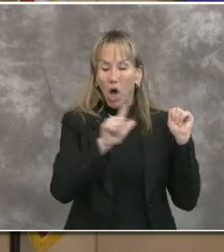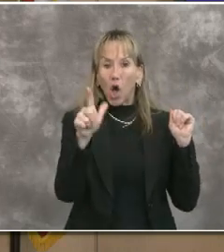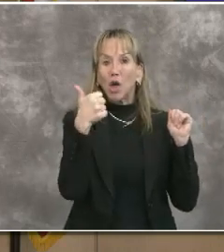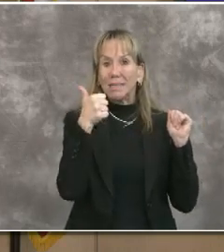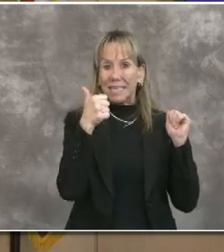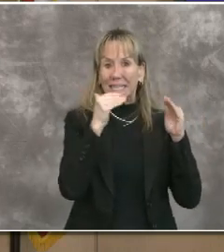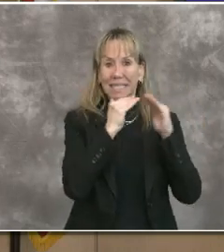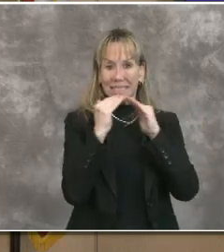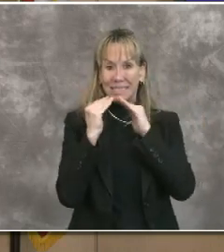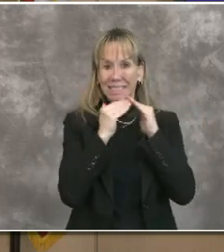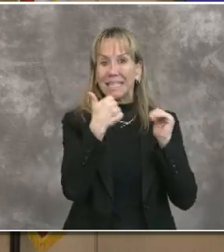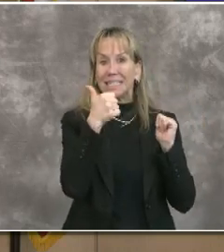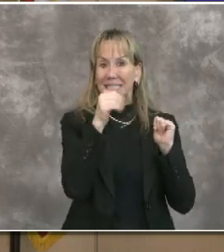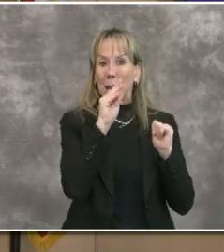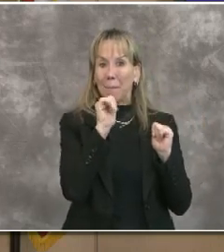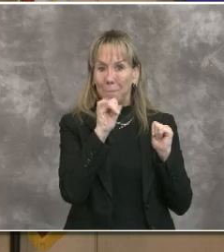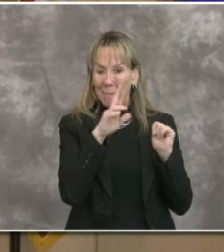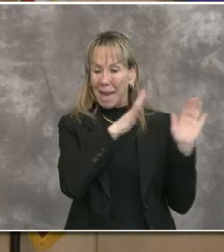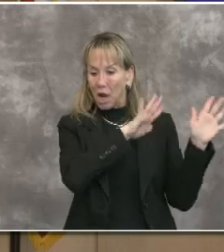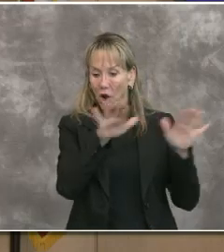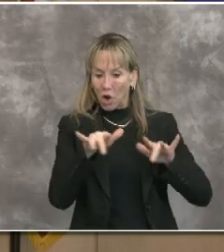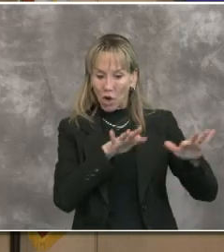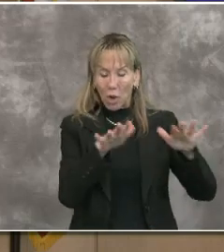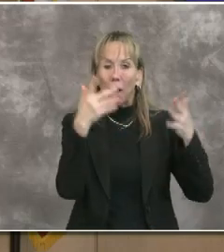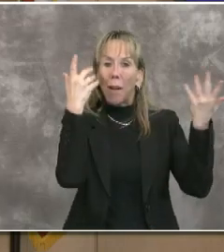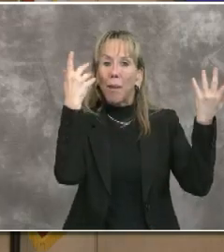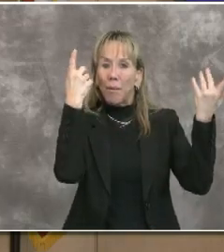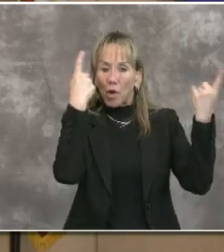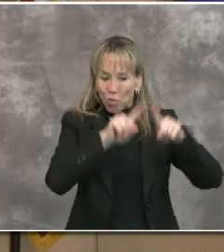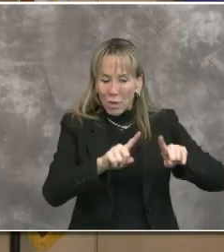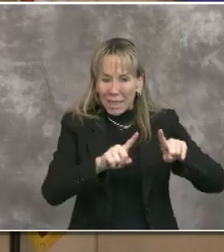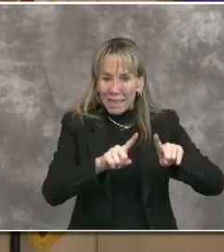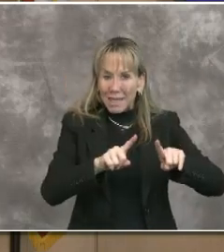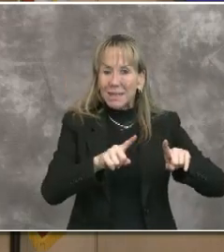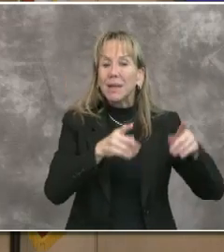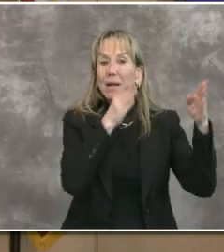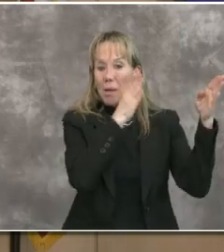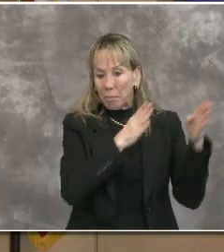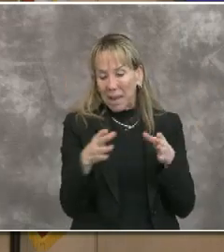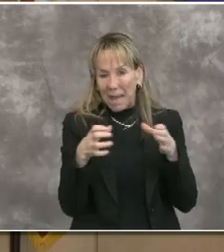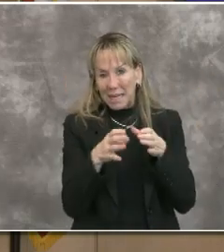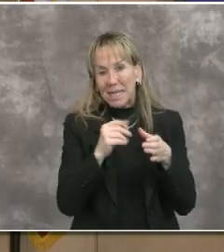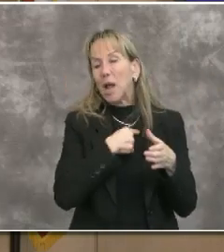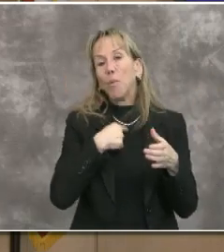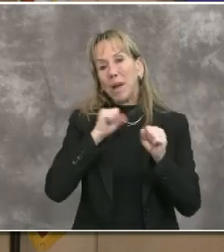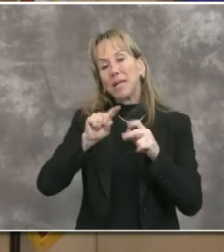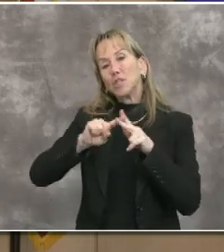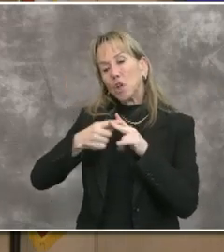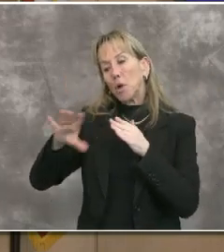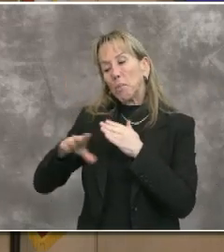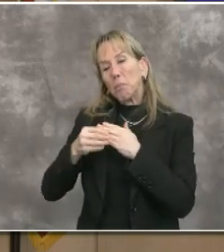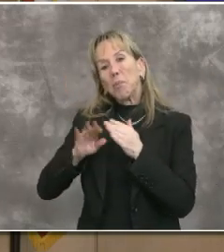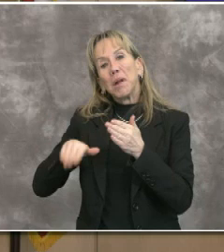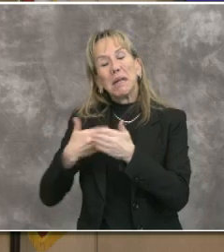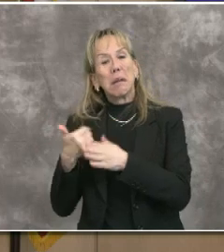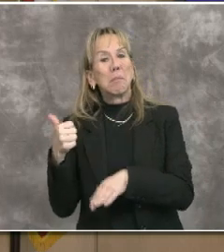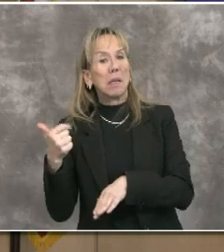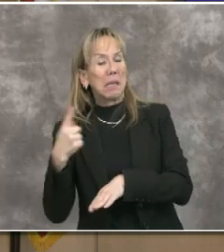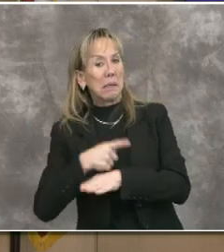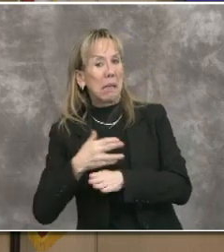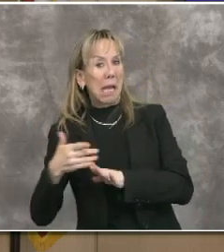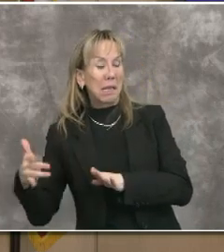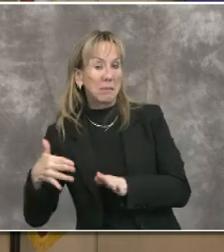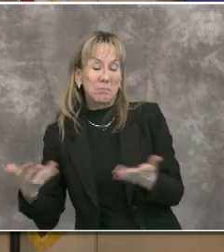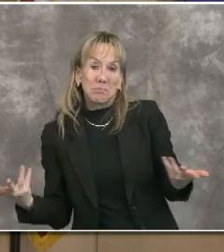that they can present to us and we can try to implement over the next few days. And within the next 10 days, we think we could be